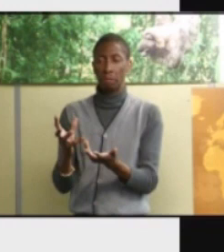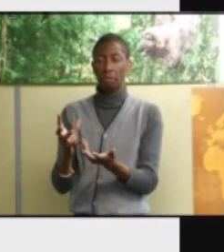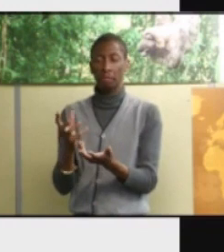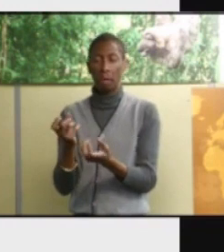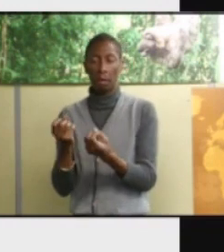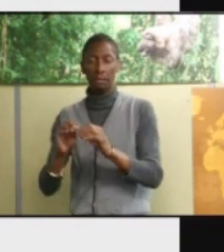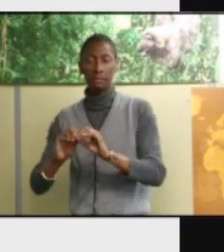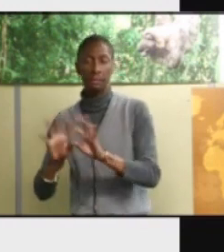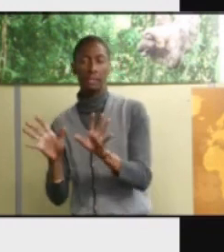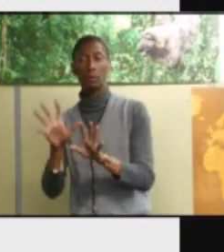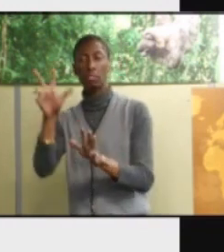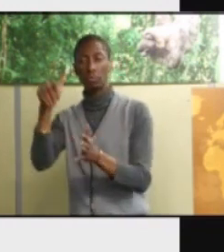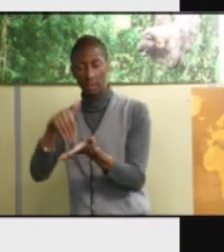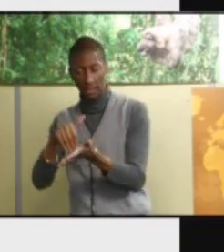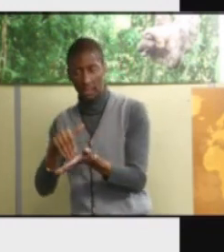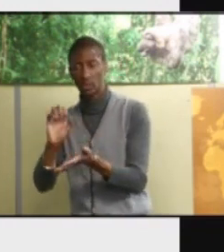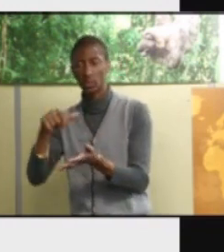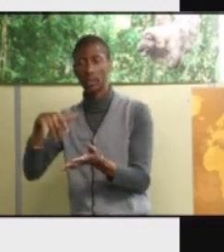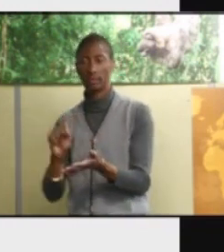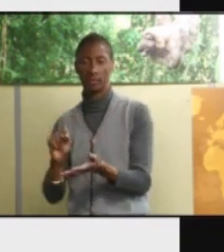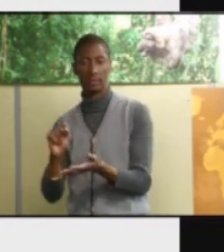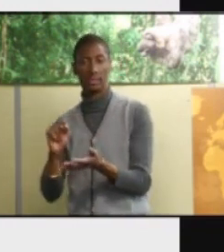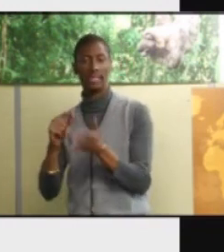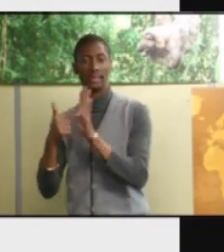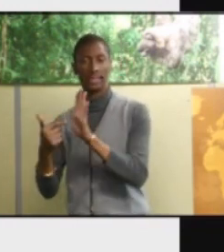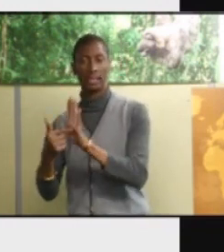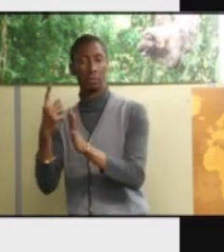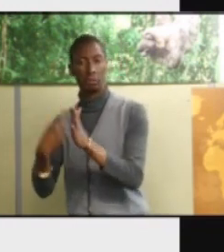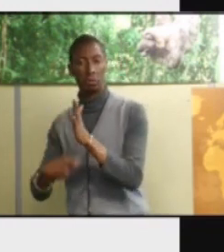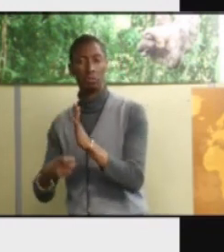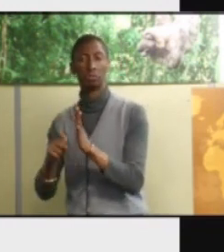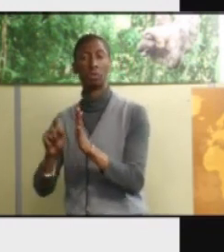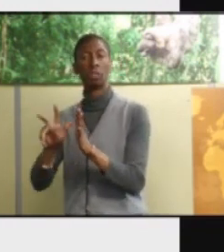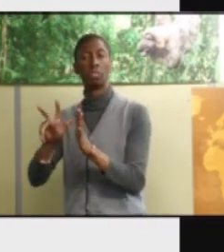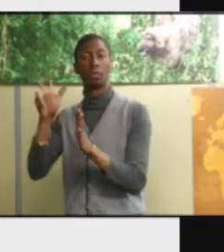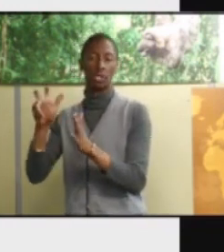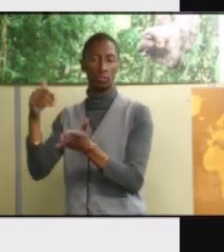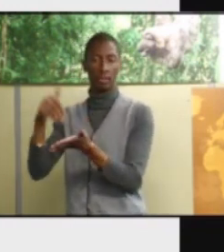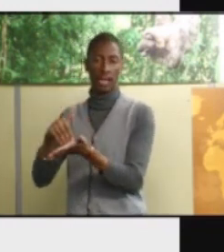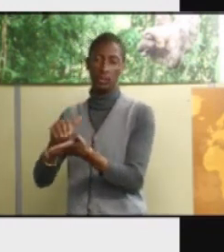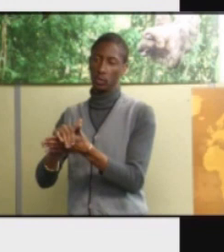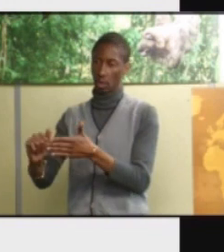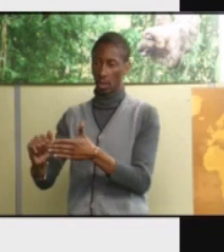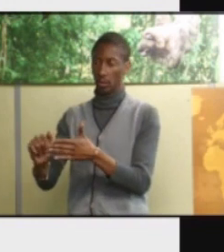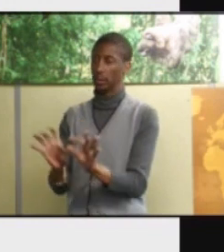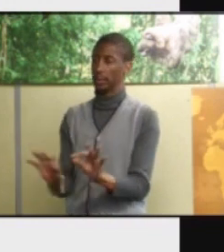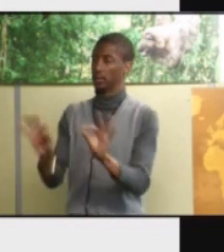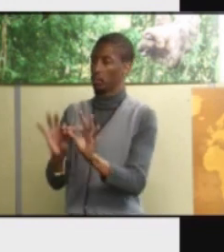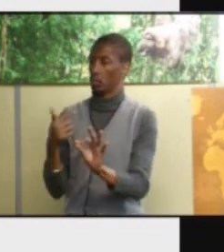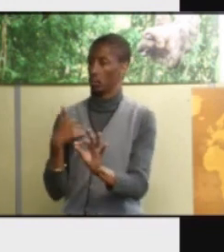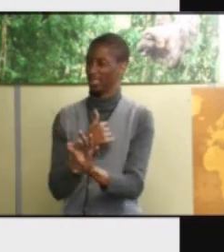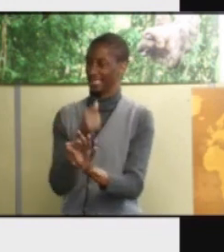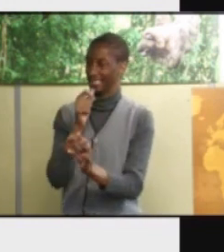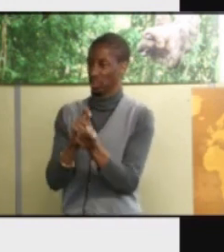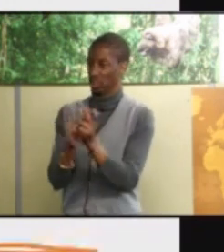foot exhibit would be somewhere around $300,000 as long as we didn't change the type of